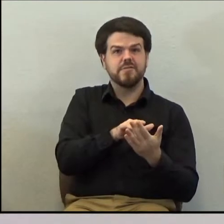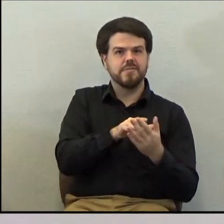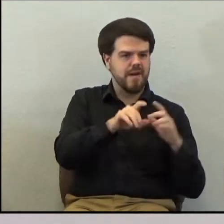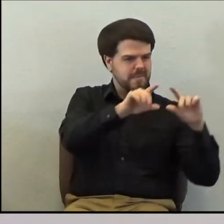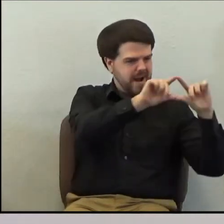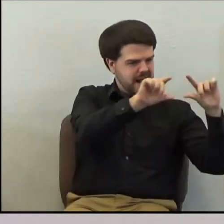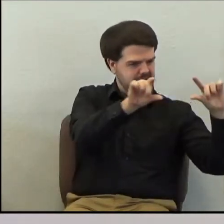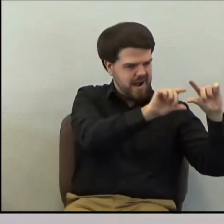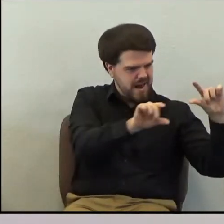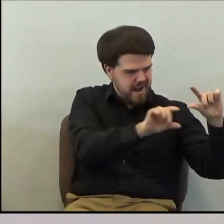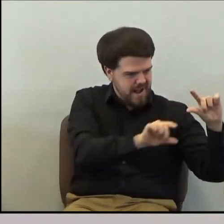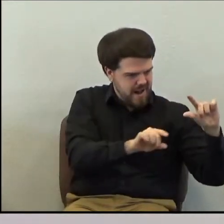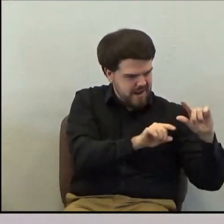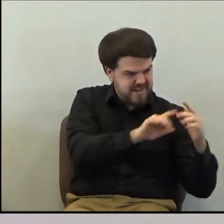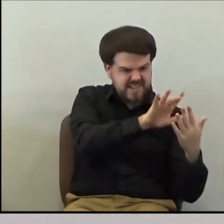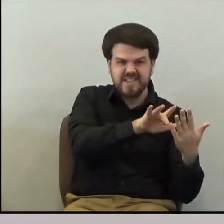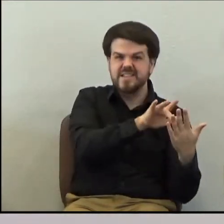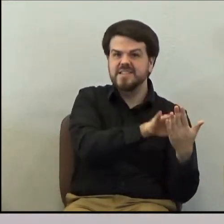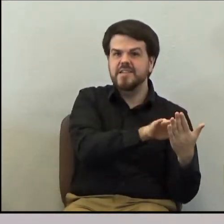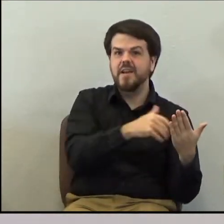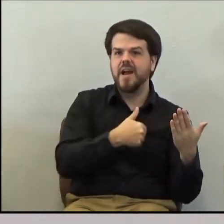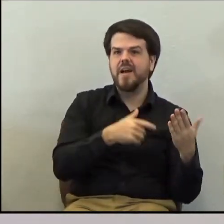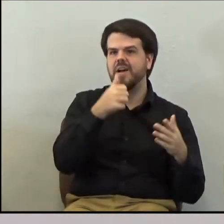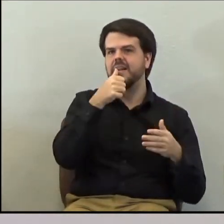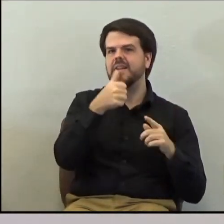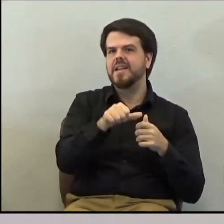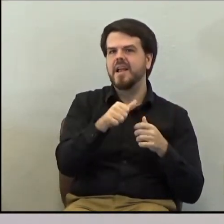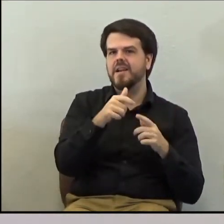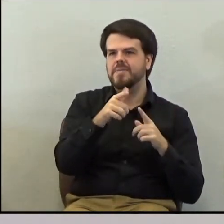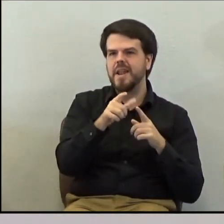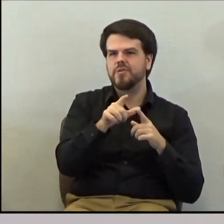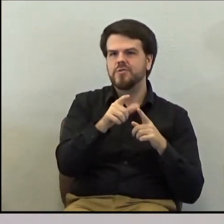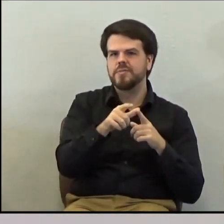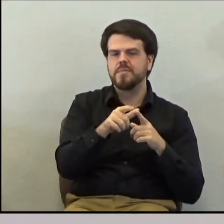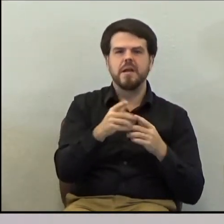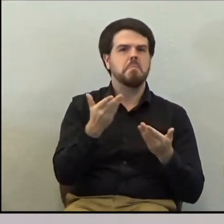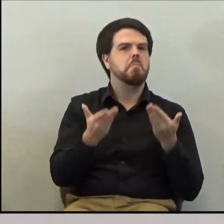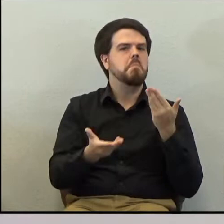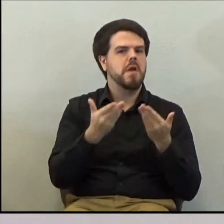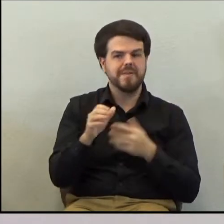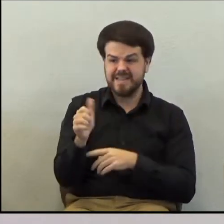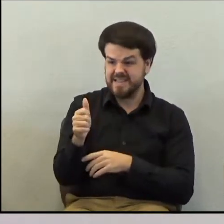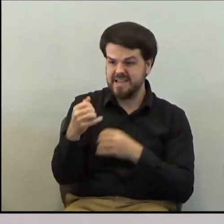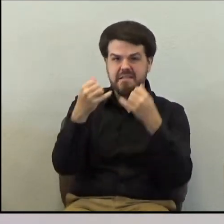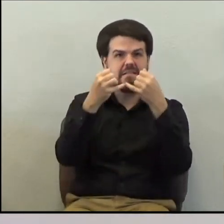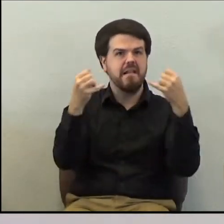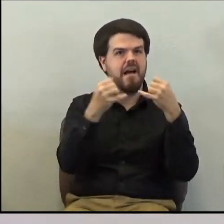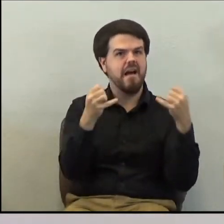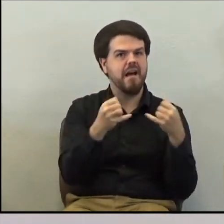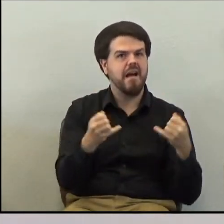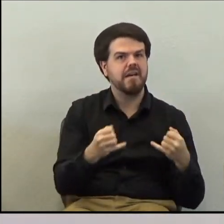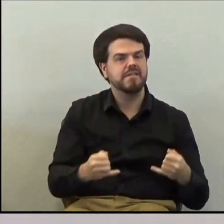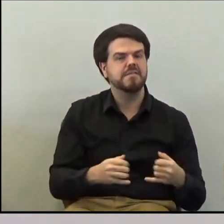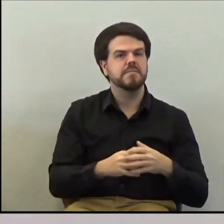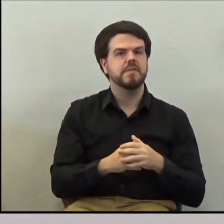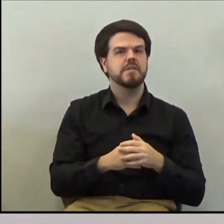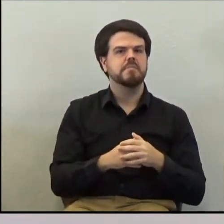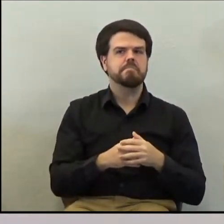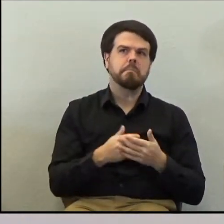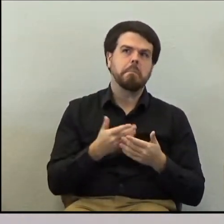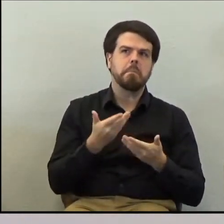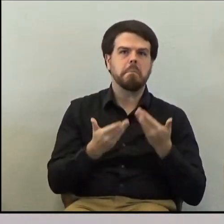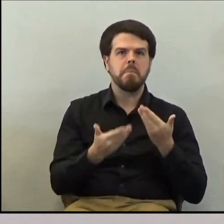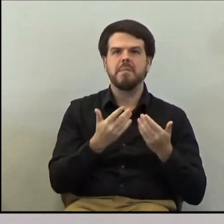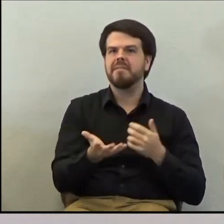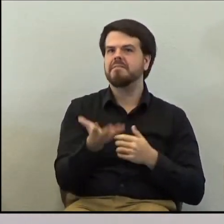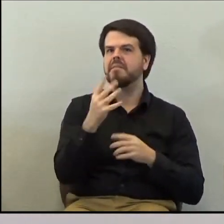that original, there was a letter. So let's say they had 10 lines of 5 words